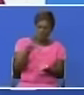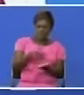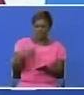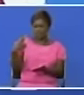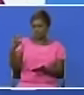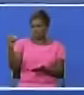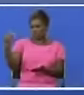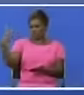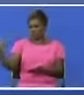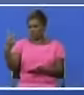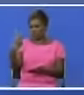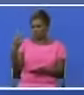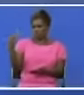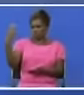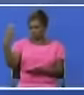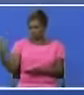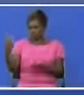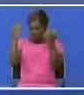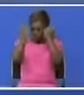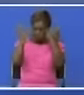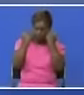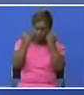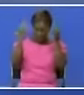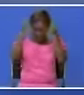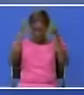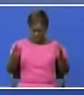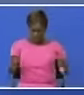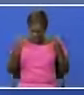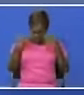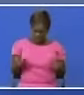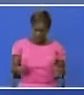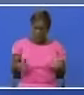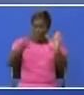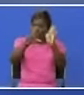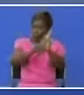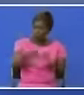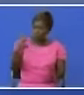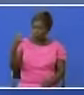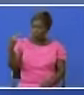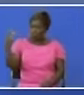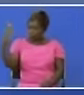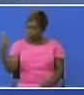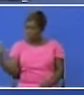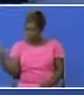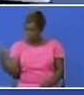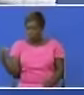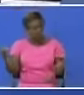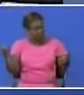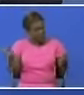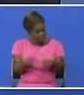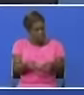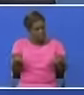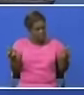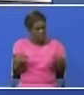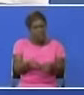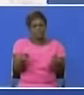2001, 2002, yeah. and the court ruled on that matter. I'd just like your comment. So are we to that. Dealing with the law of 2001? It is still the same. It's